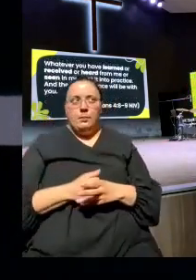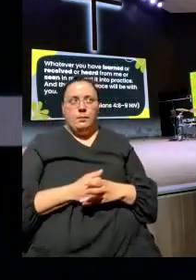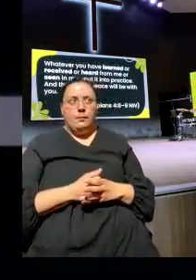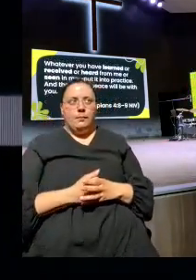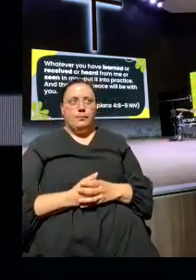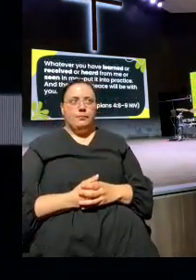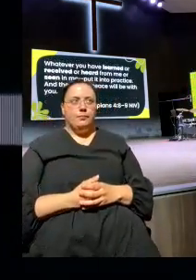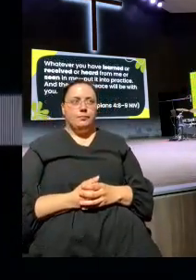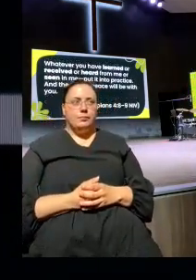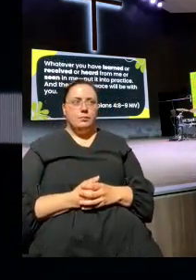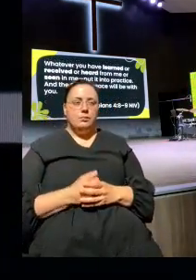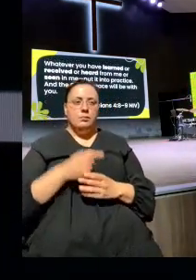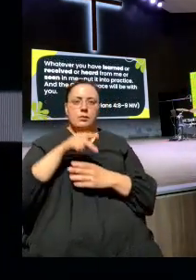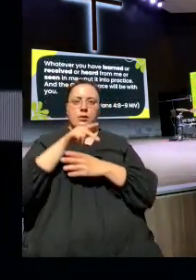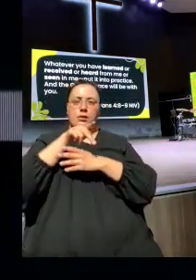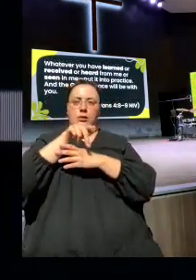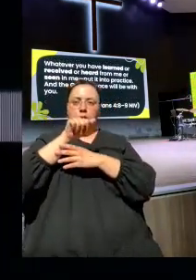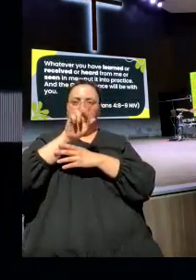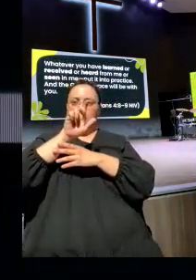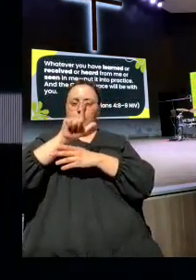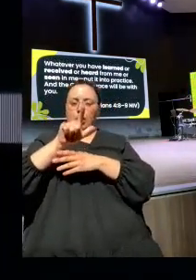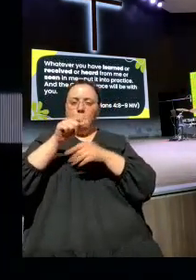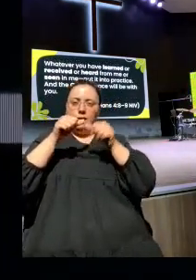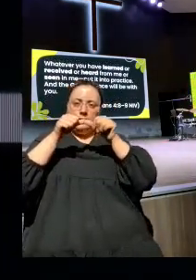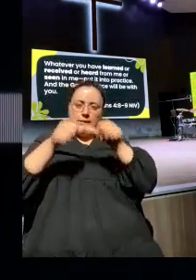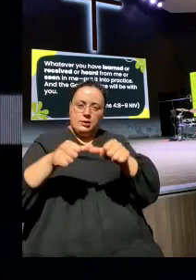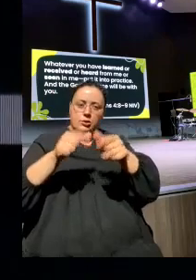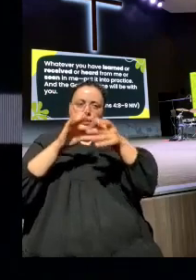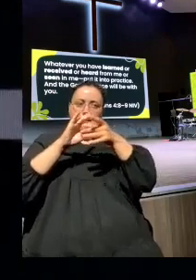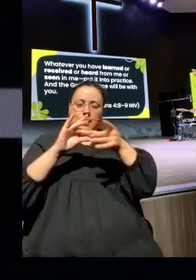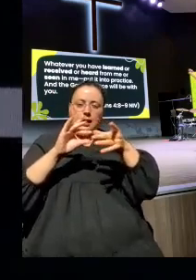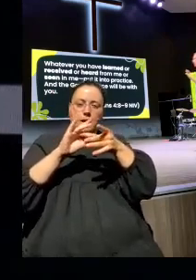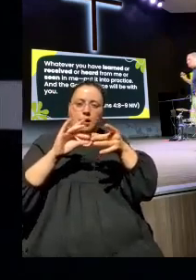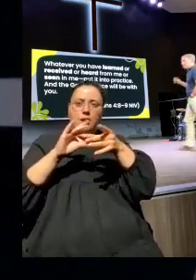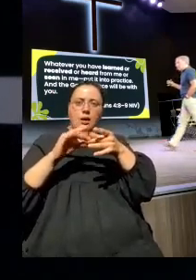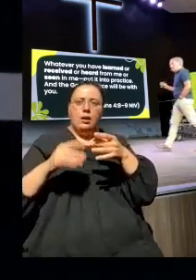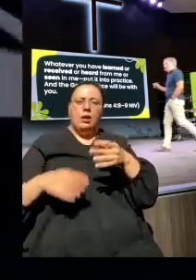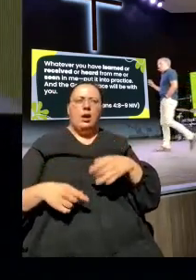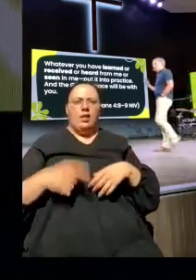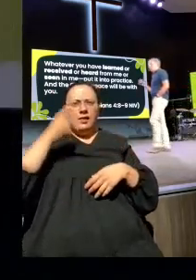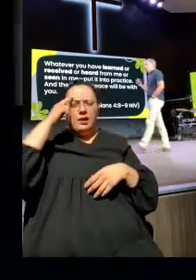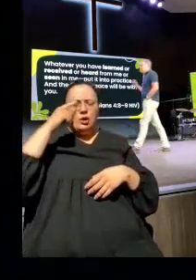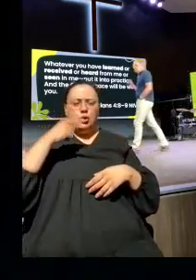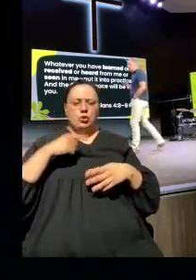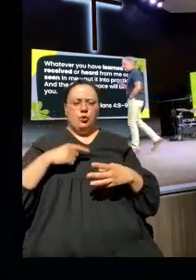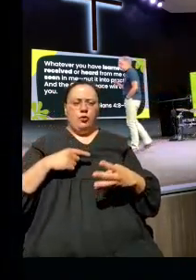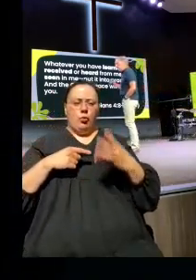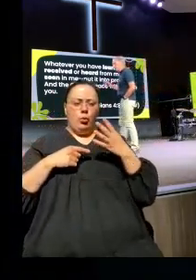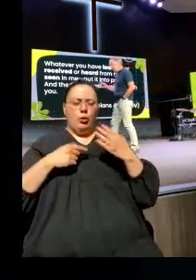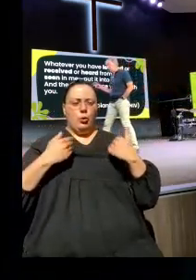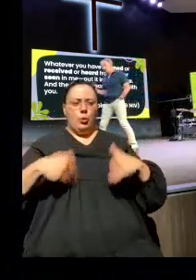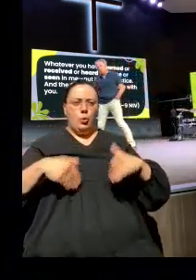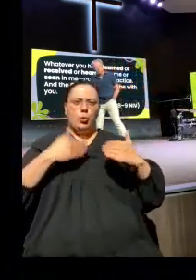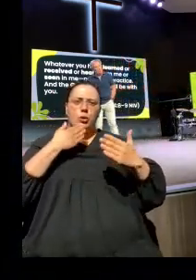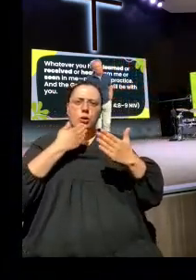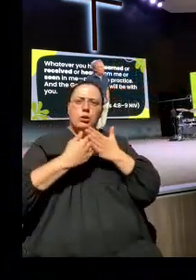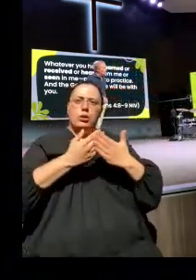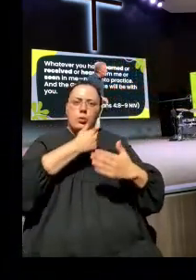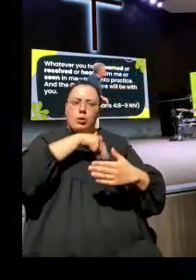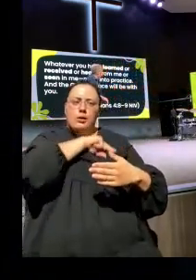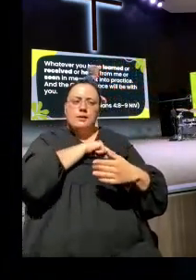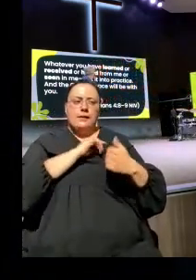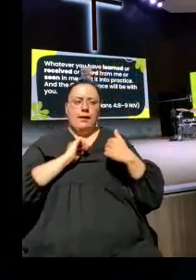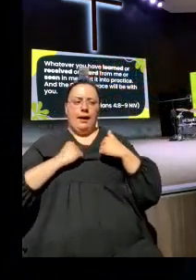Paul goes on to say, and I think this is four great qualities or four great ways to think of how we influence people as a role